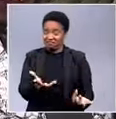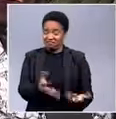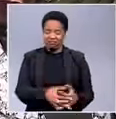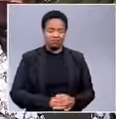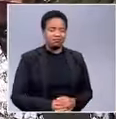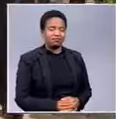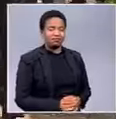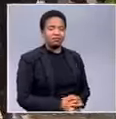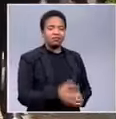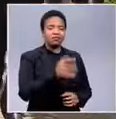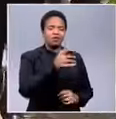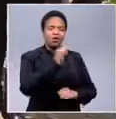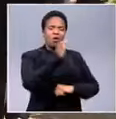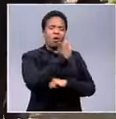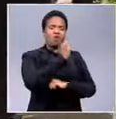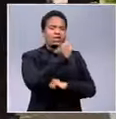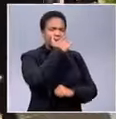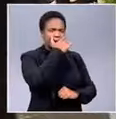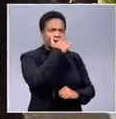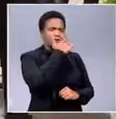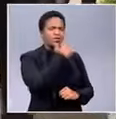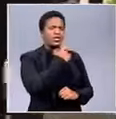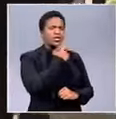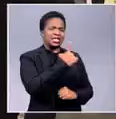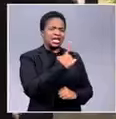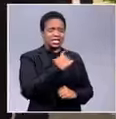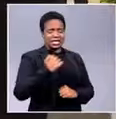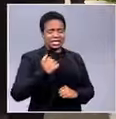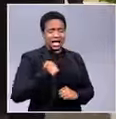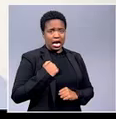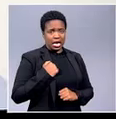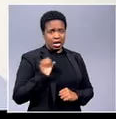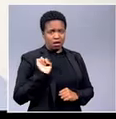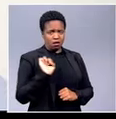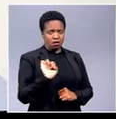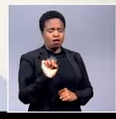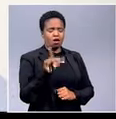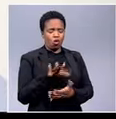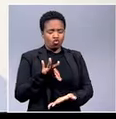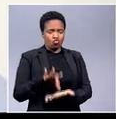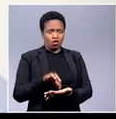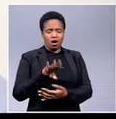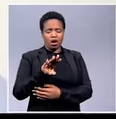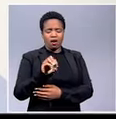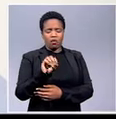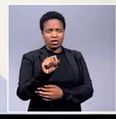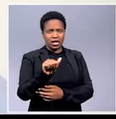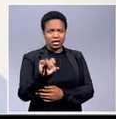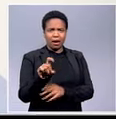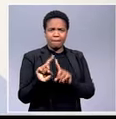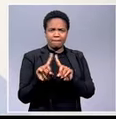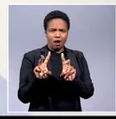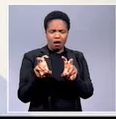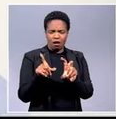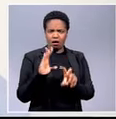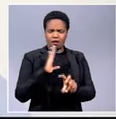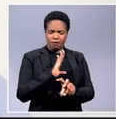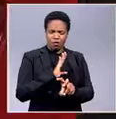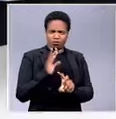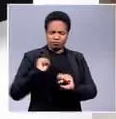The presidency says Cyril Ramaphosa's son did have a contract with Bosasa, but it was all above board.